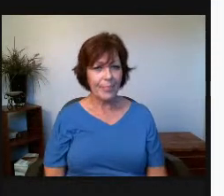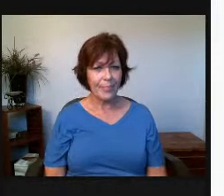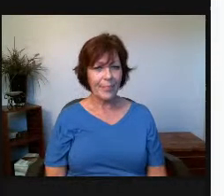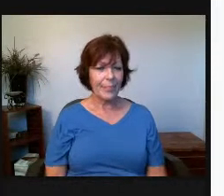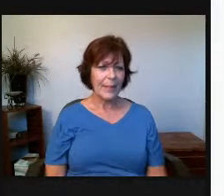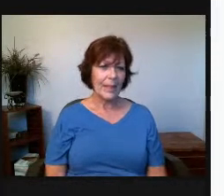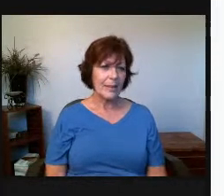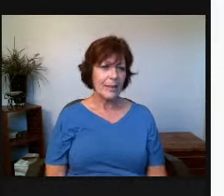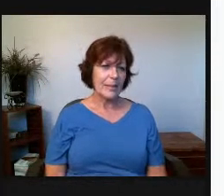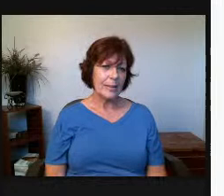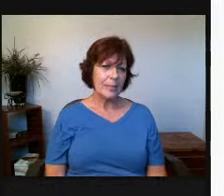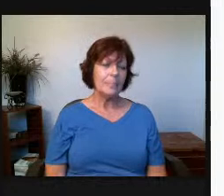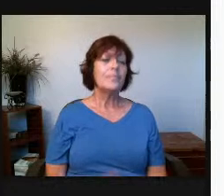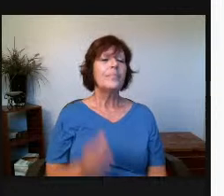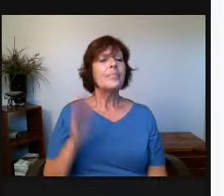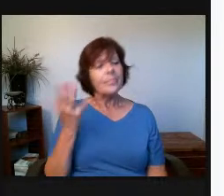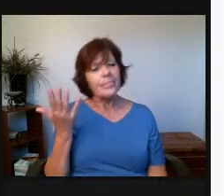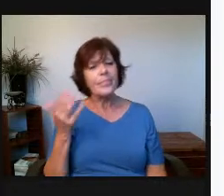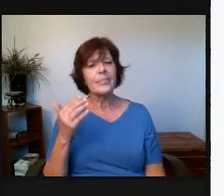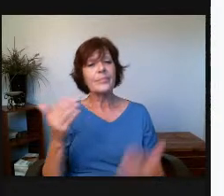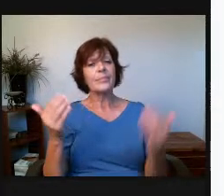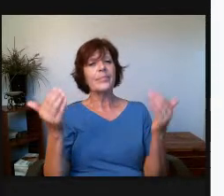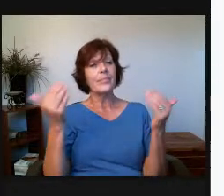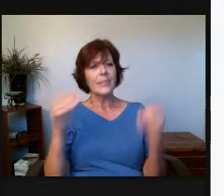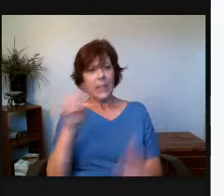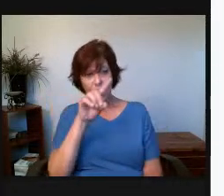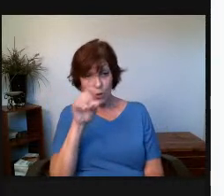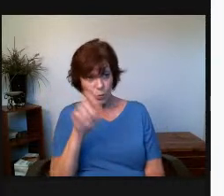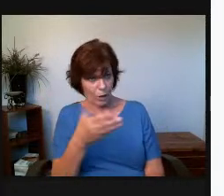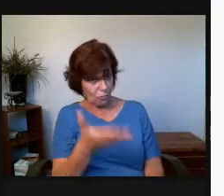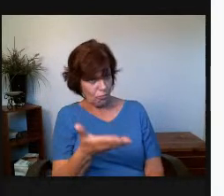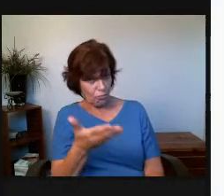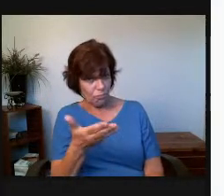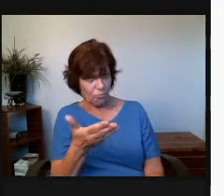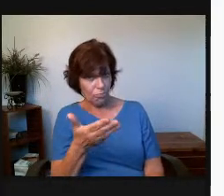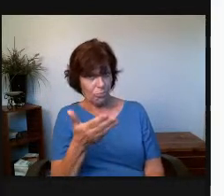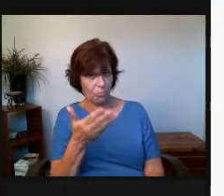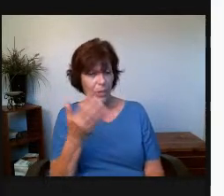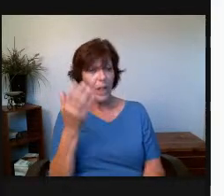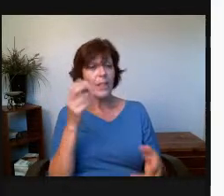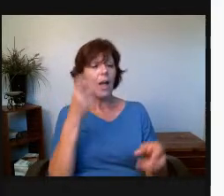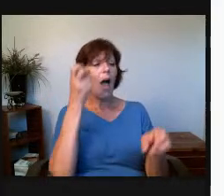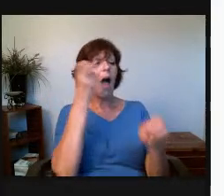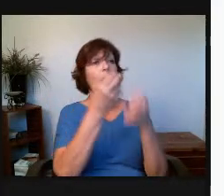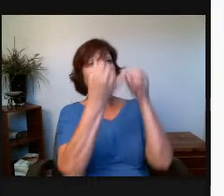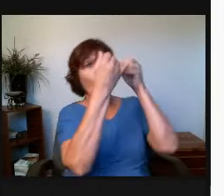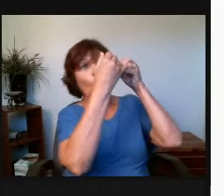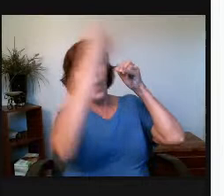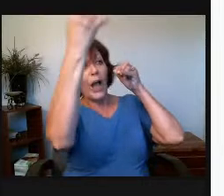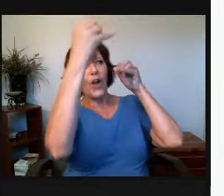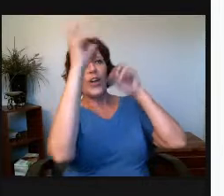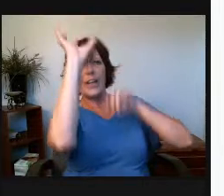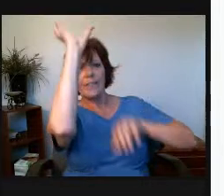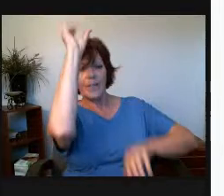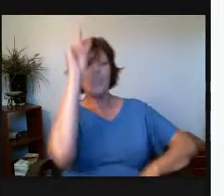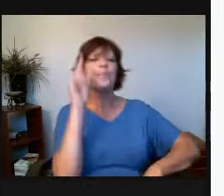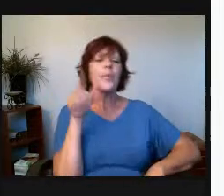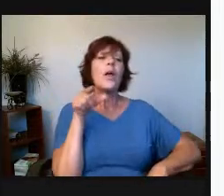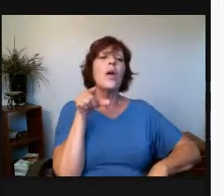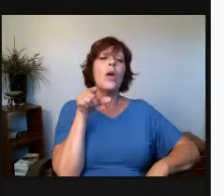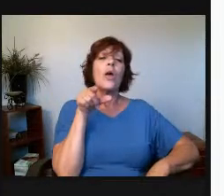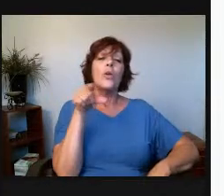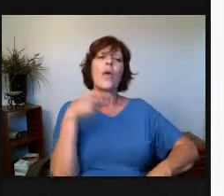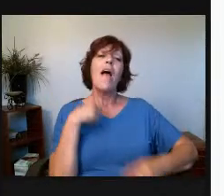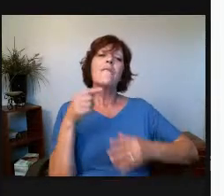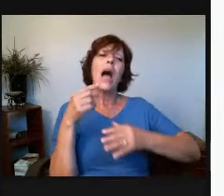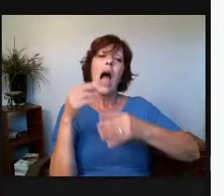3 minutes. Okay, so the next question, Frank, you want to talk about hardwired or battery? So you do have